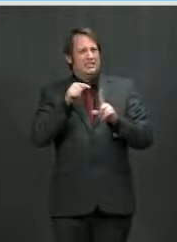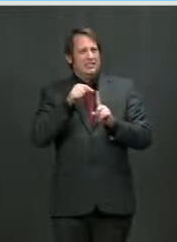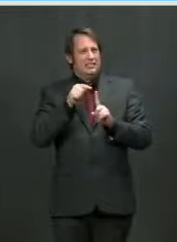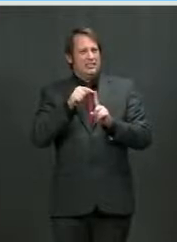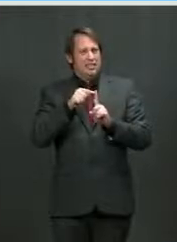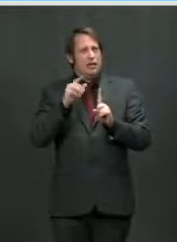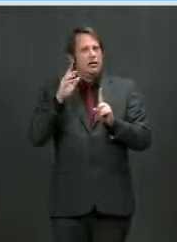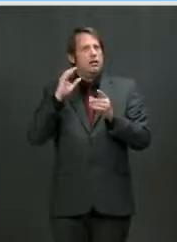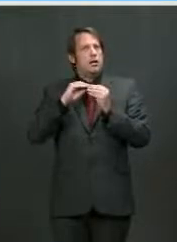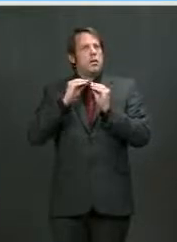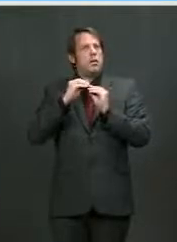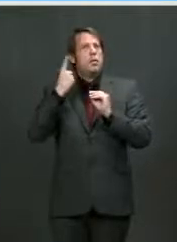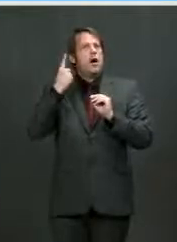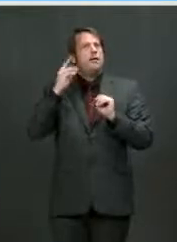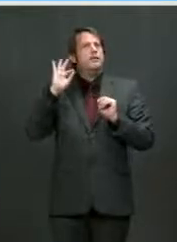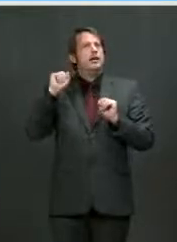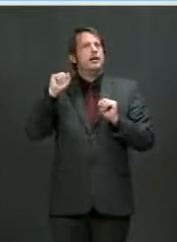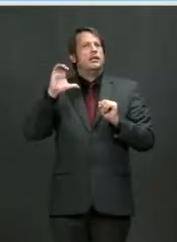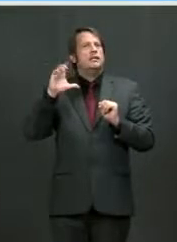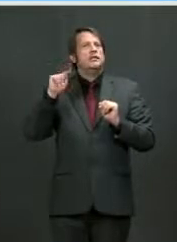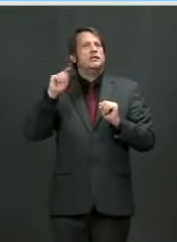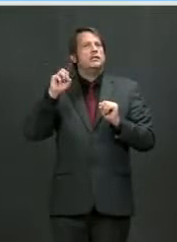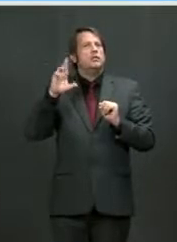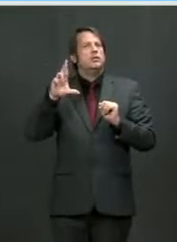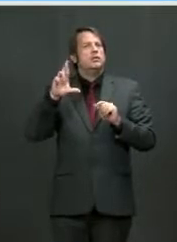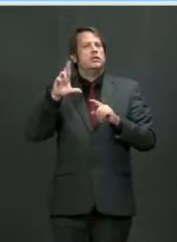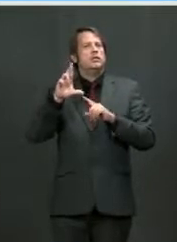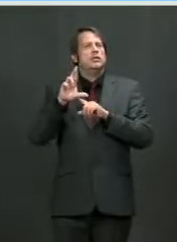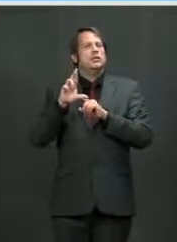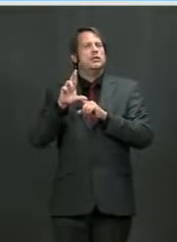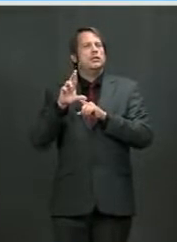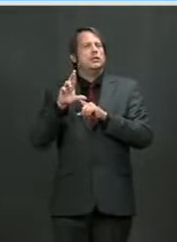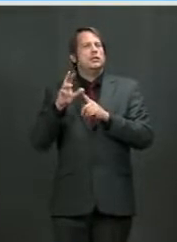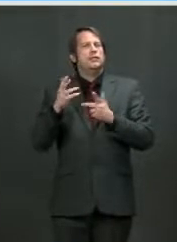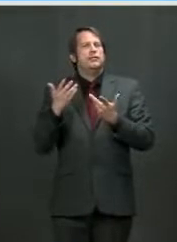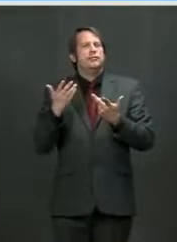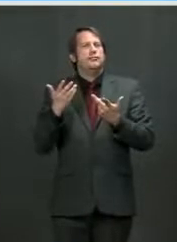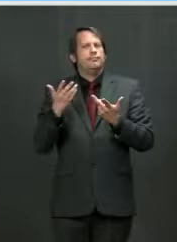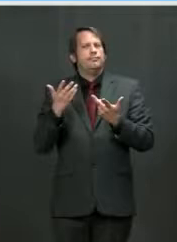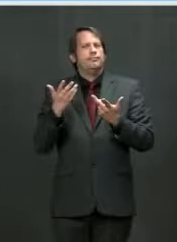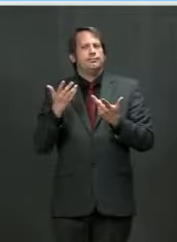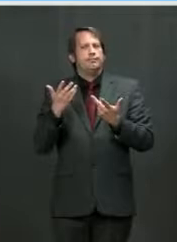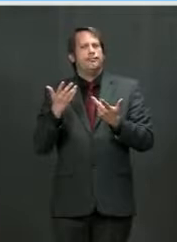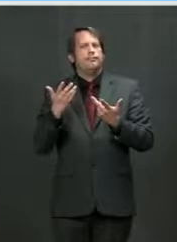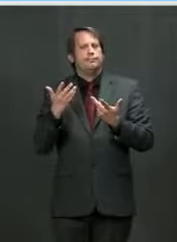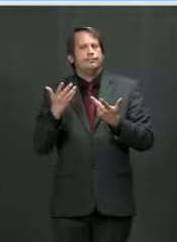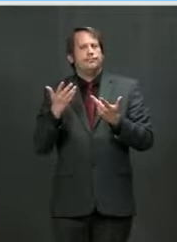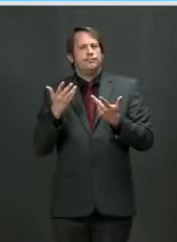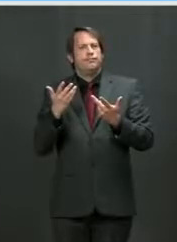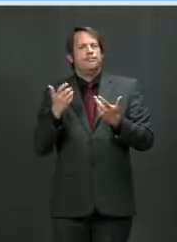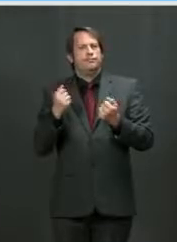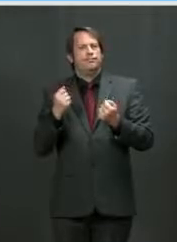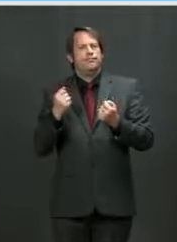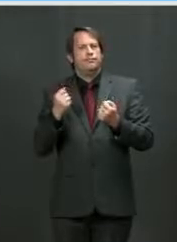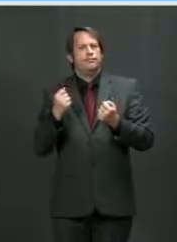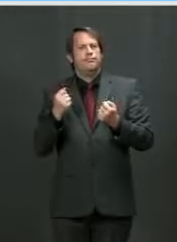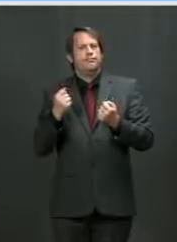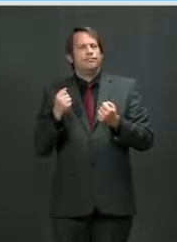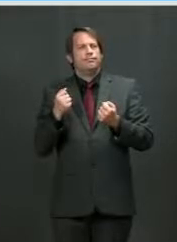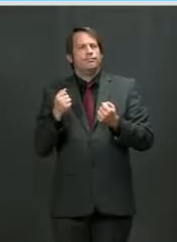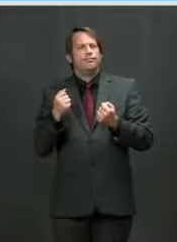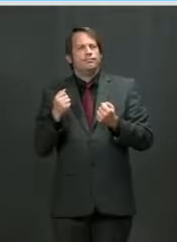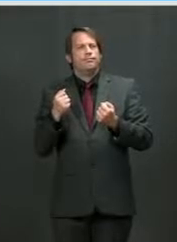guess if given what's going on in Michigan and the fact that there's at this point, frankly, excess supply, it seems like in other